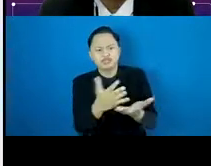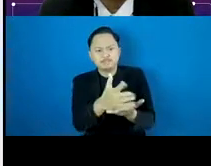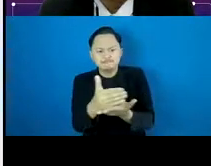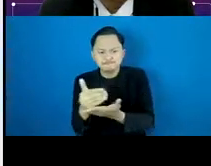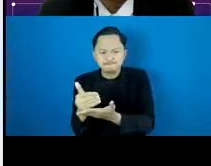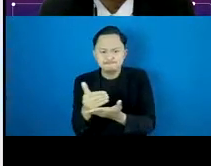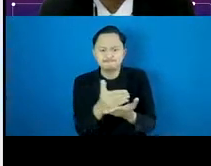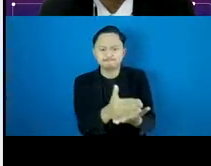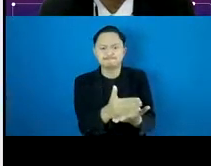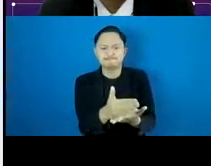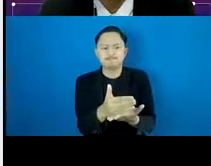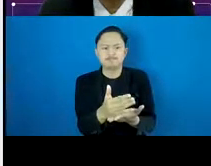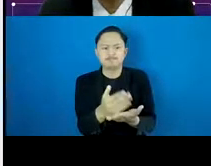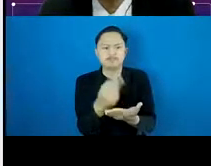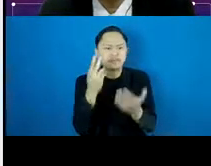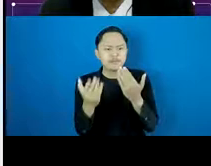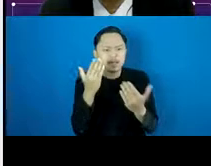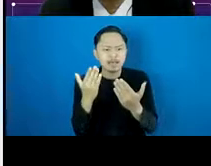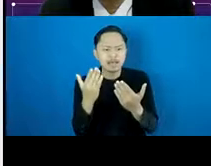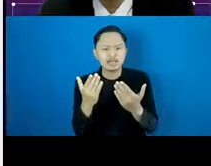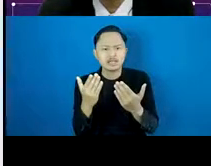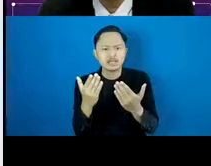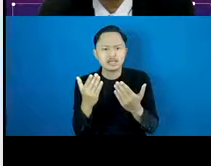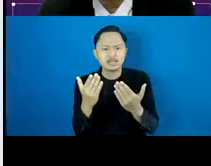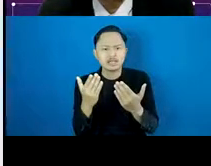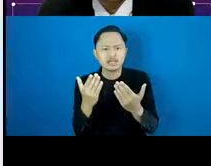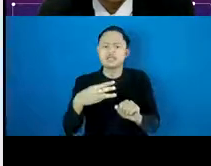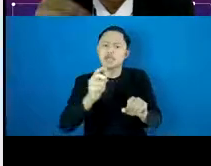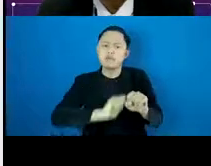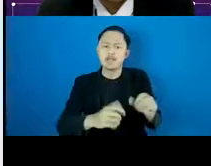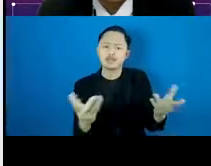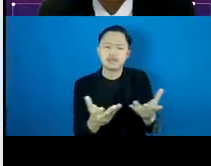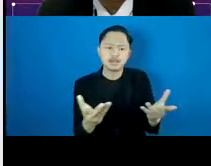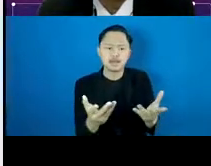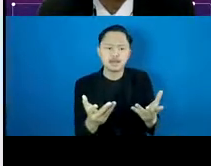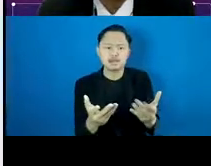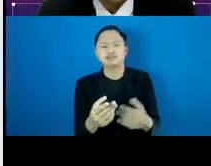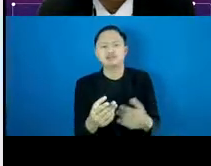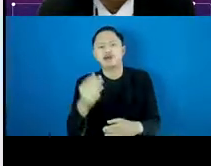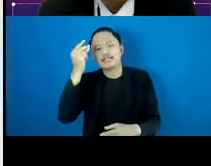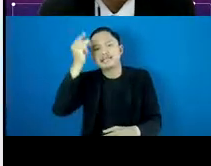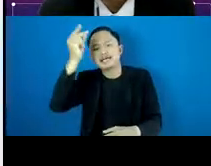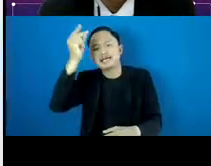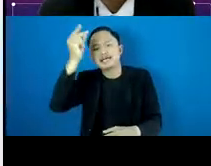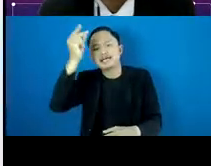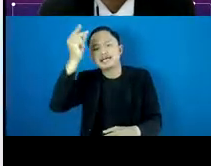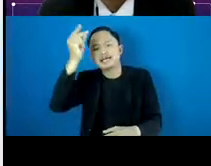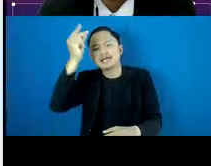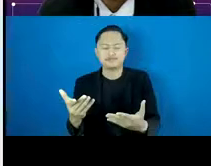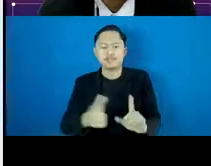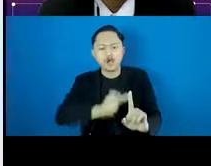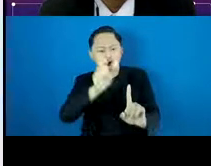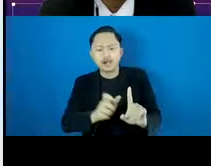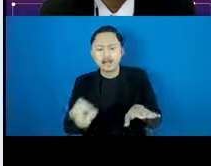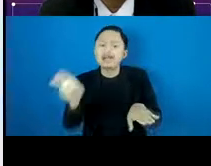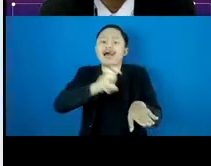in terms of speed versus load, as well as the terrain, which is the grade versus distance, and the passenger loading.